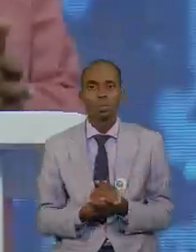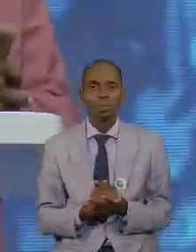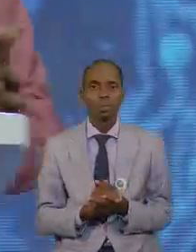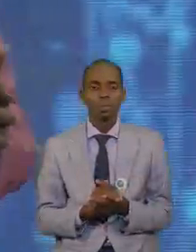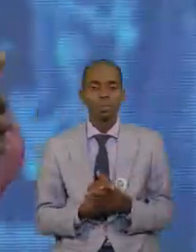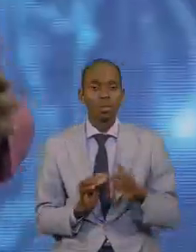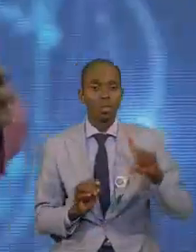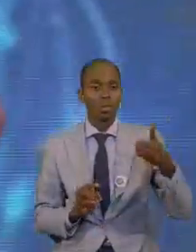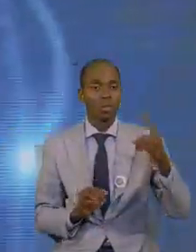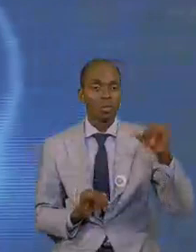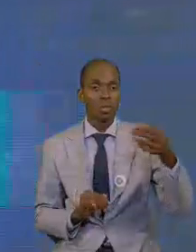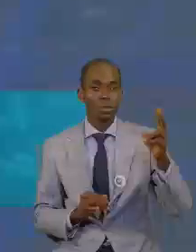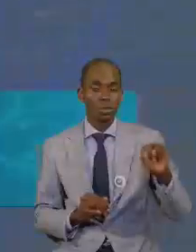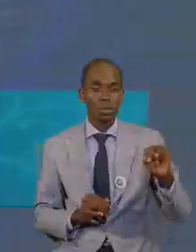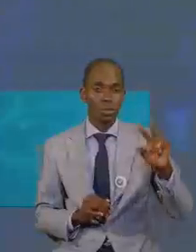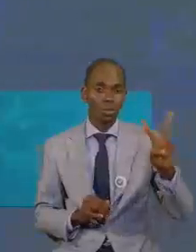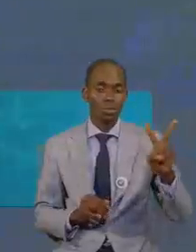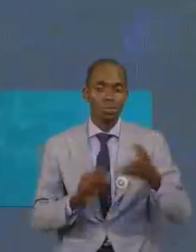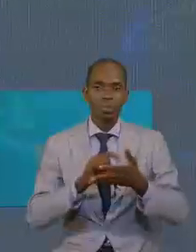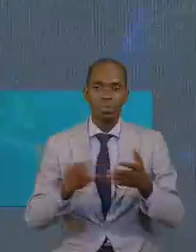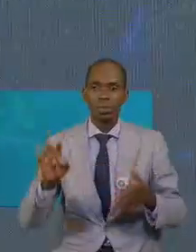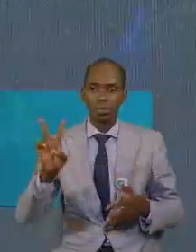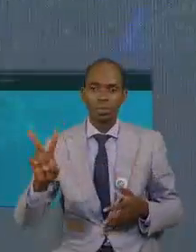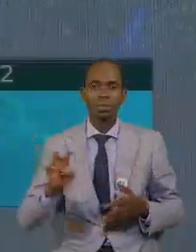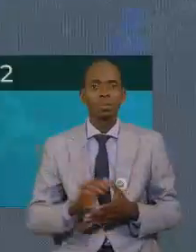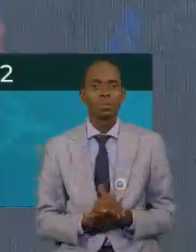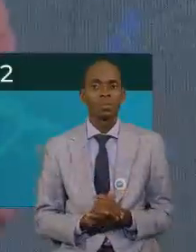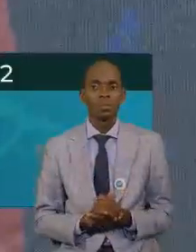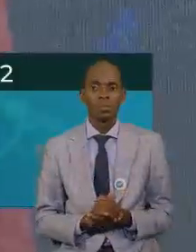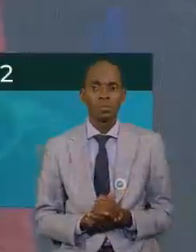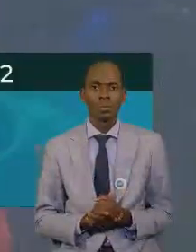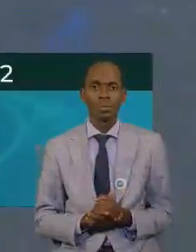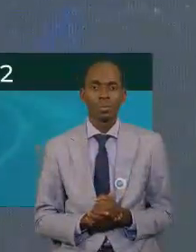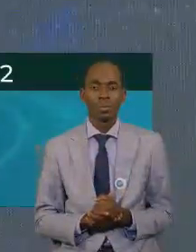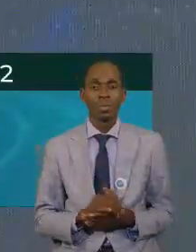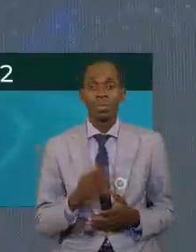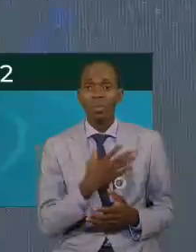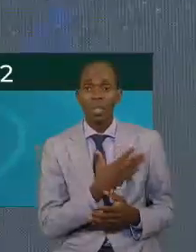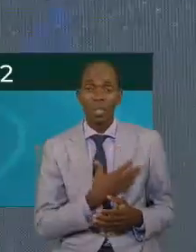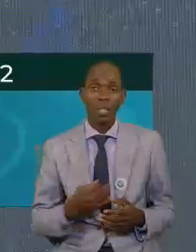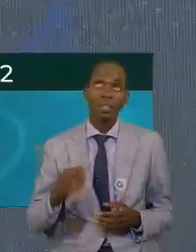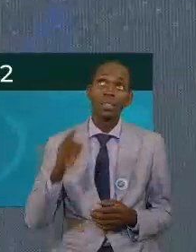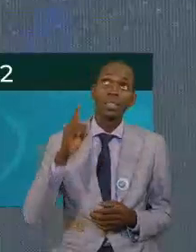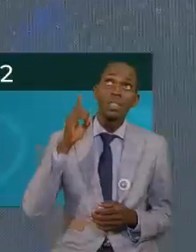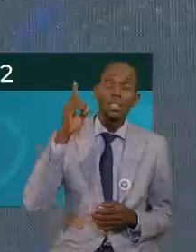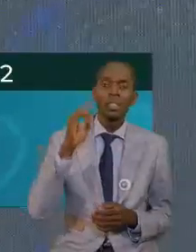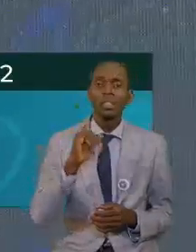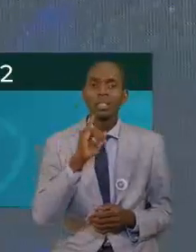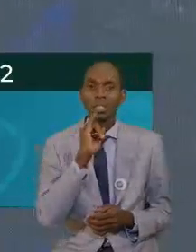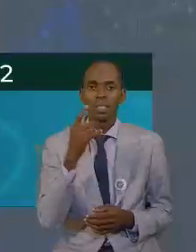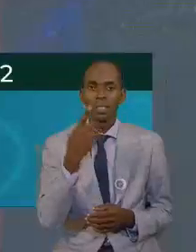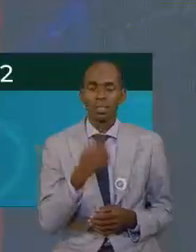John chapter 2, 1 John chapter 2 verse 2. And he is the propitiation